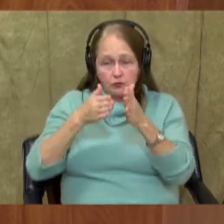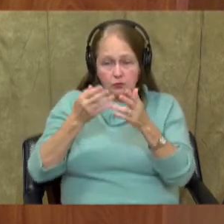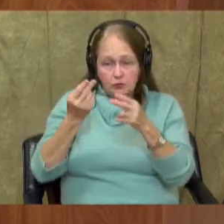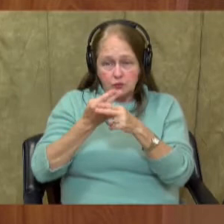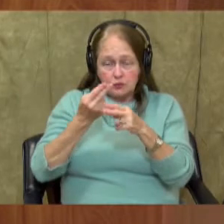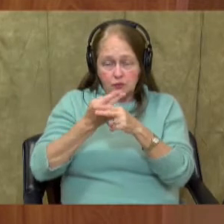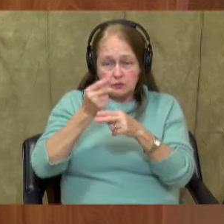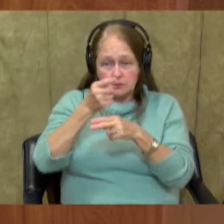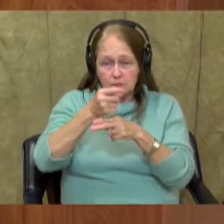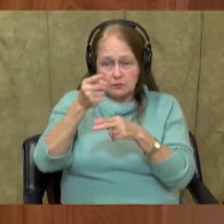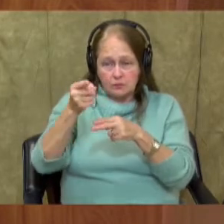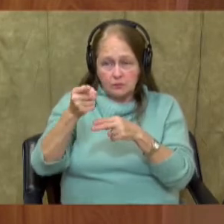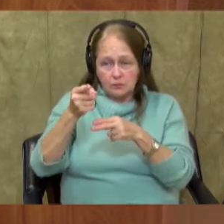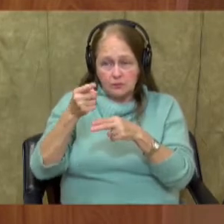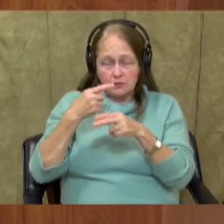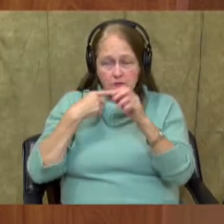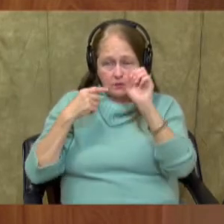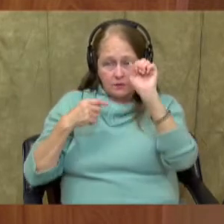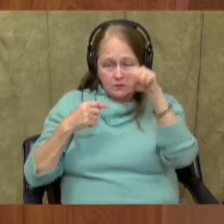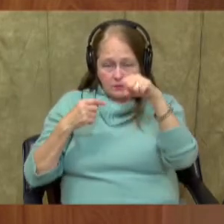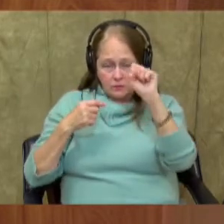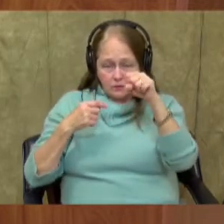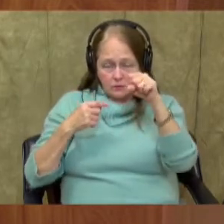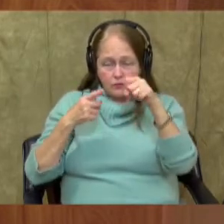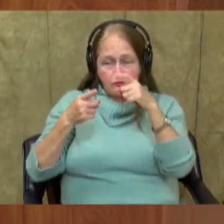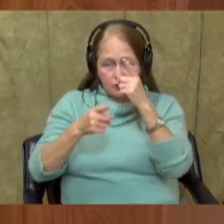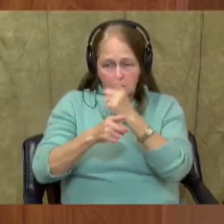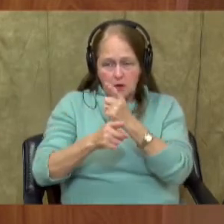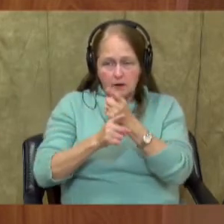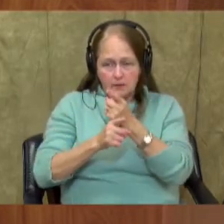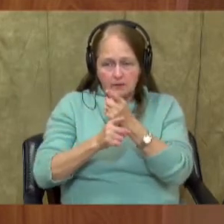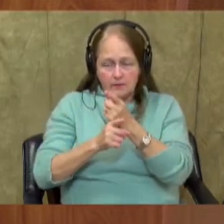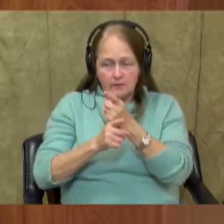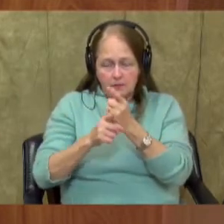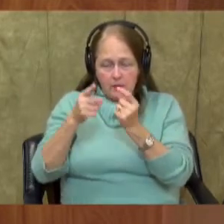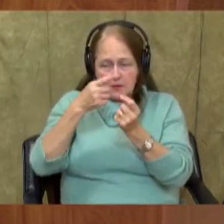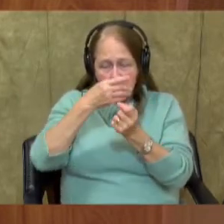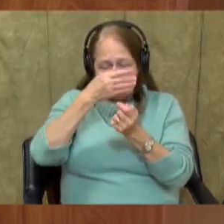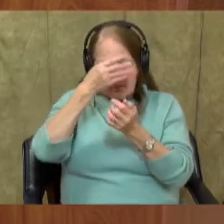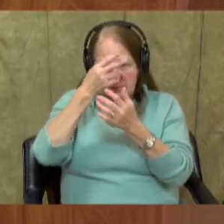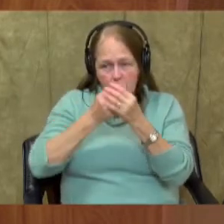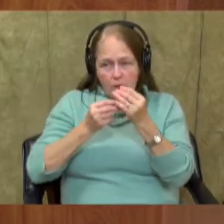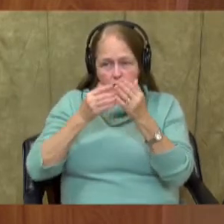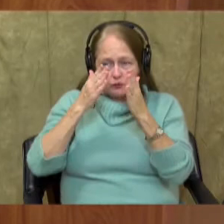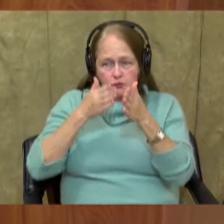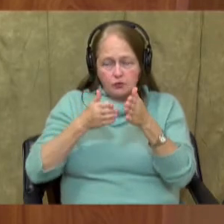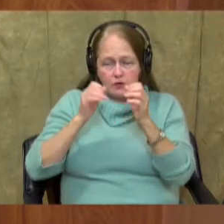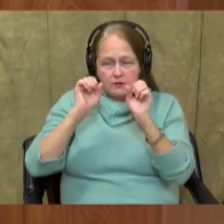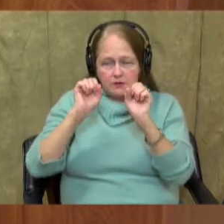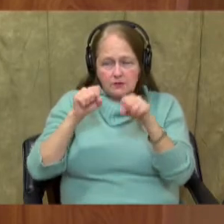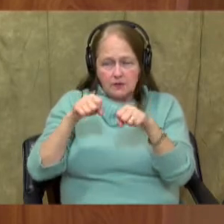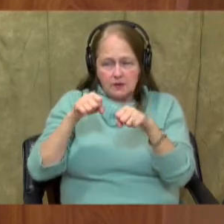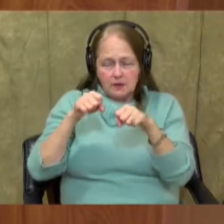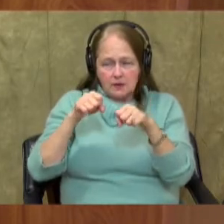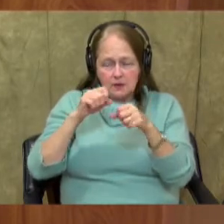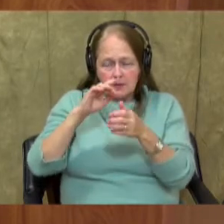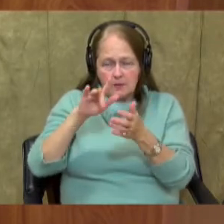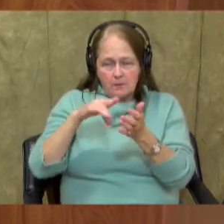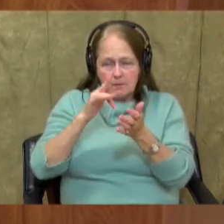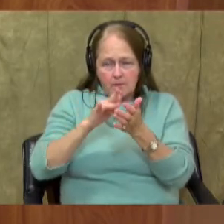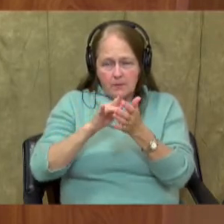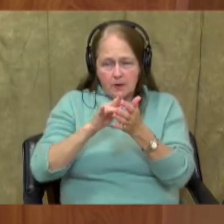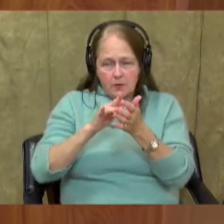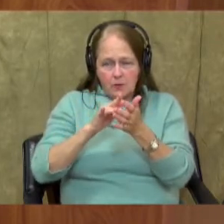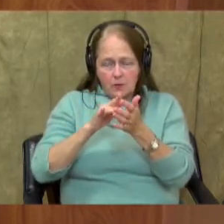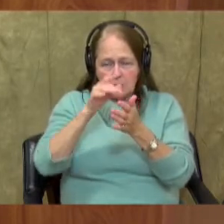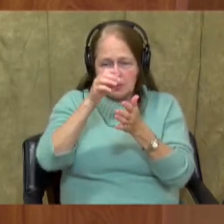column? If you said yes, you are correct. Both students could. So let's look at the middle column. It